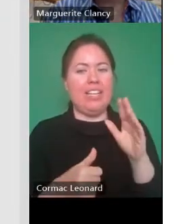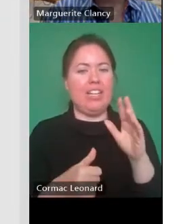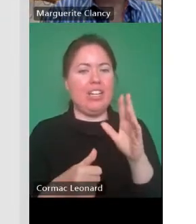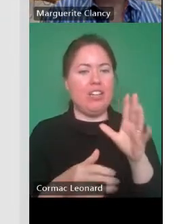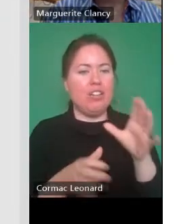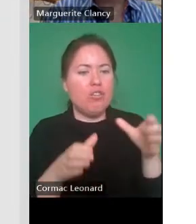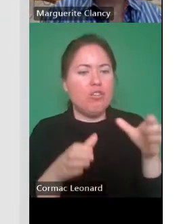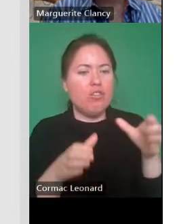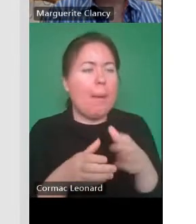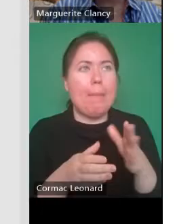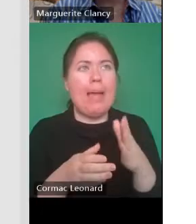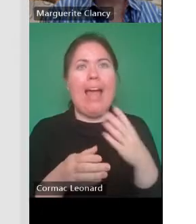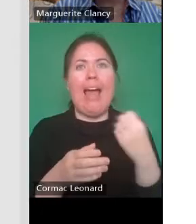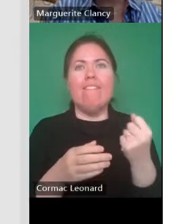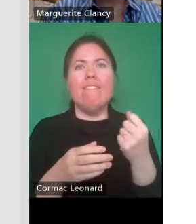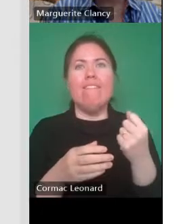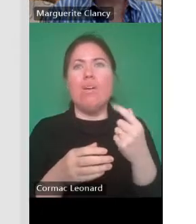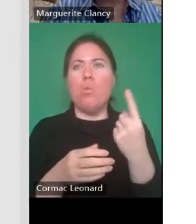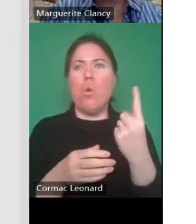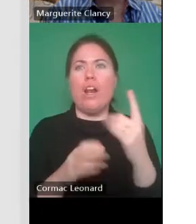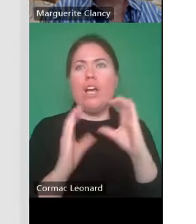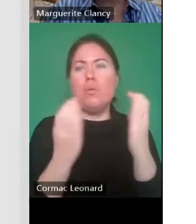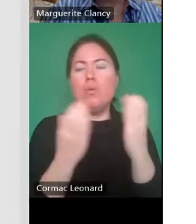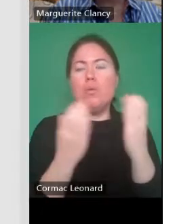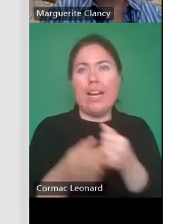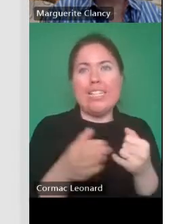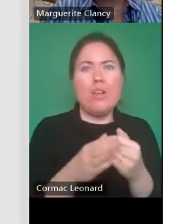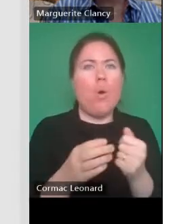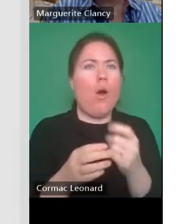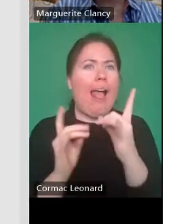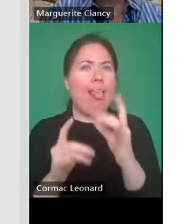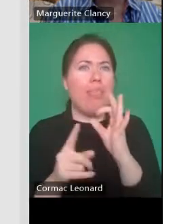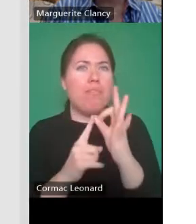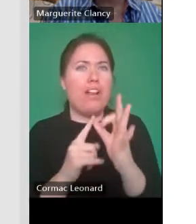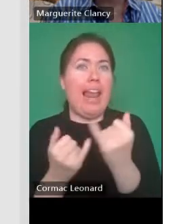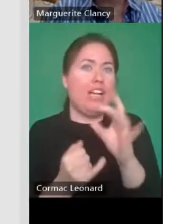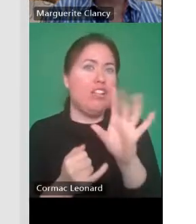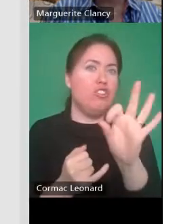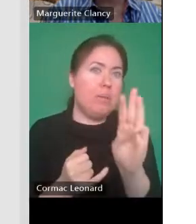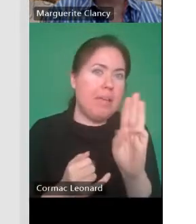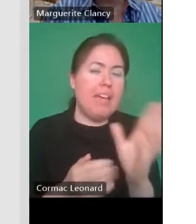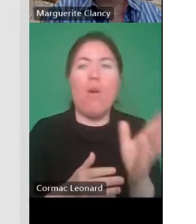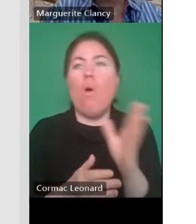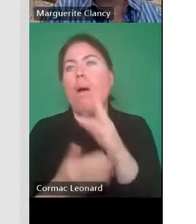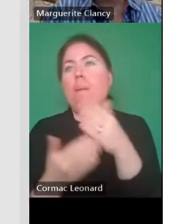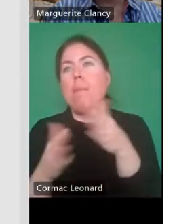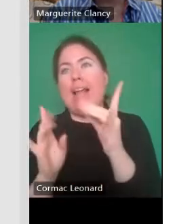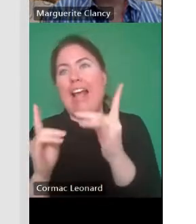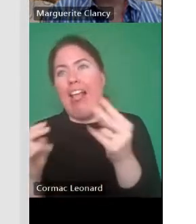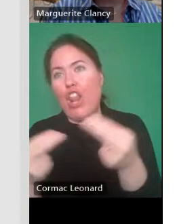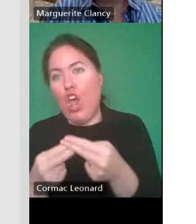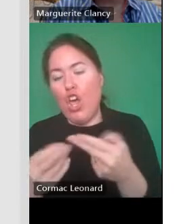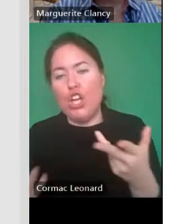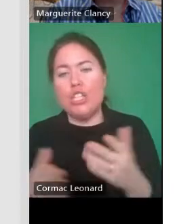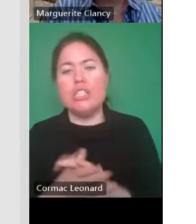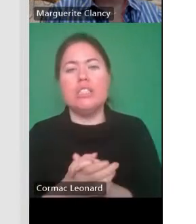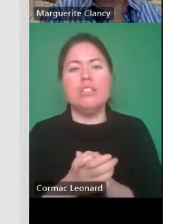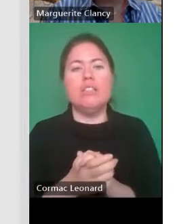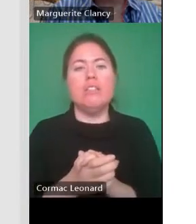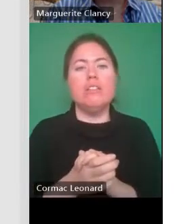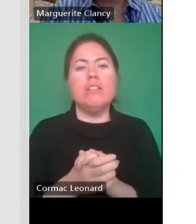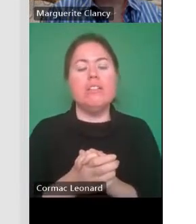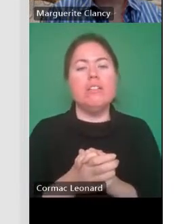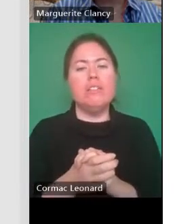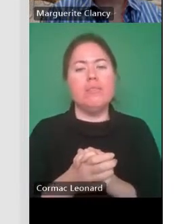particular community organisations, particular community health professionals such as GPs or public health nurses. We've pointed